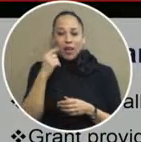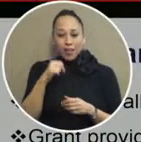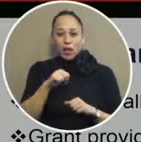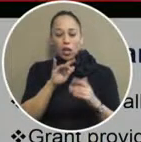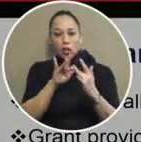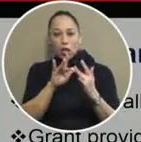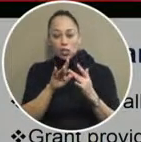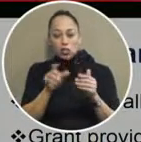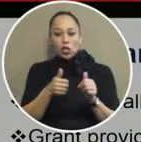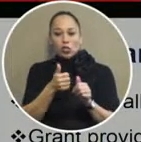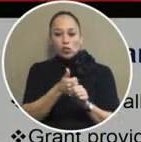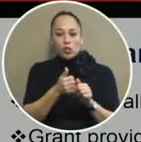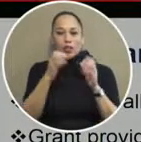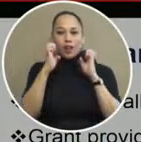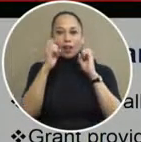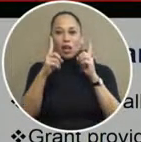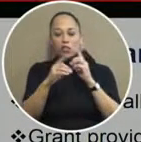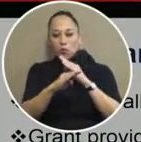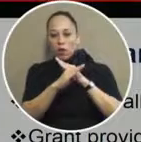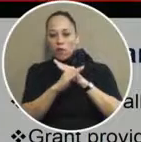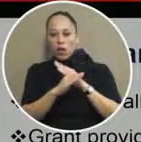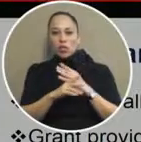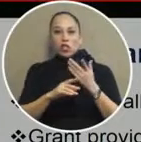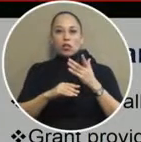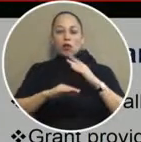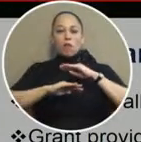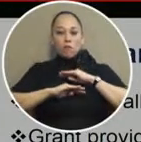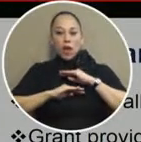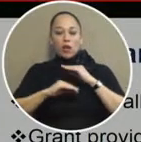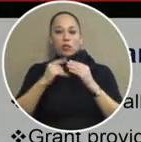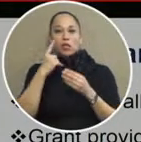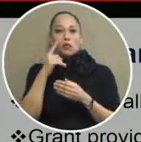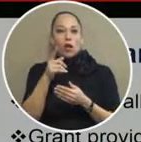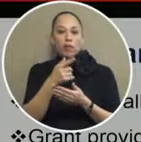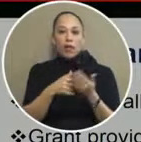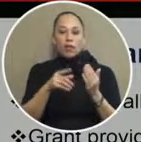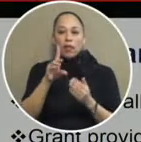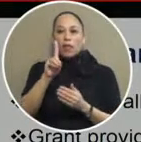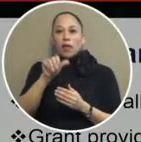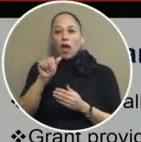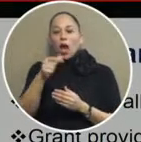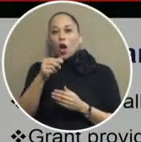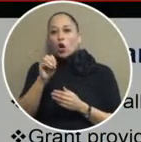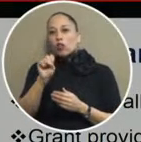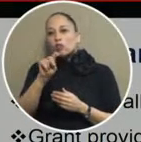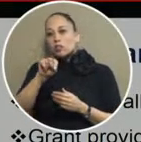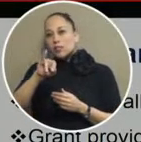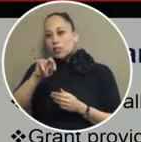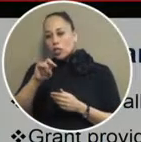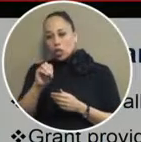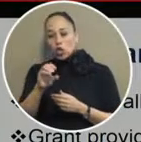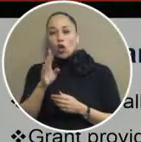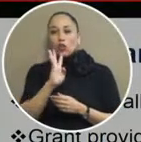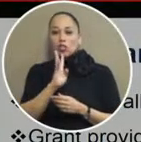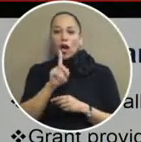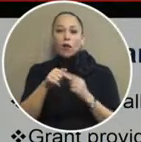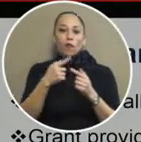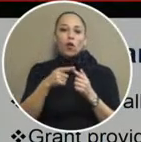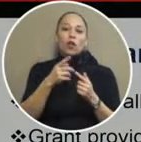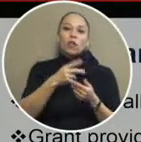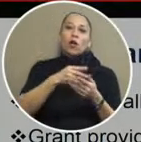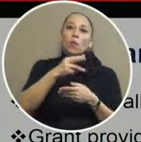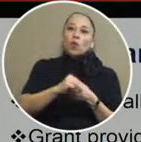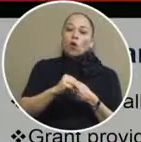contact tracing, education, prevention, compliance that Chief D'Agostino talked about, all of the community programs for